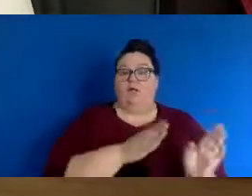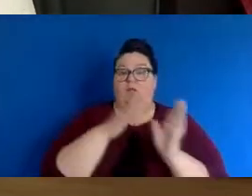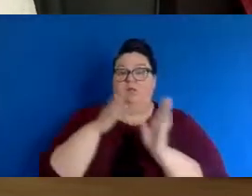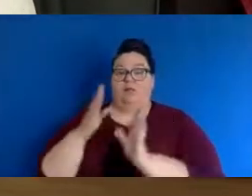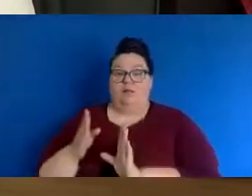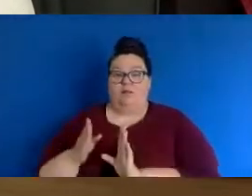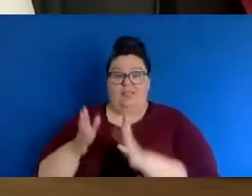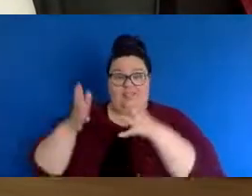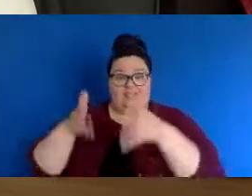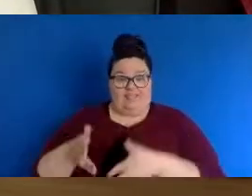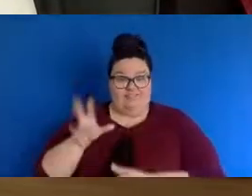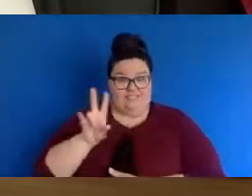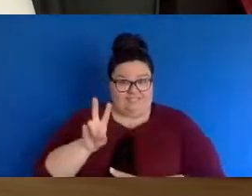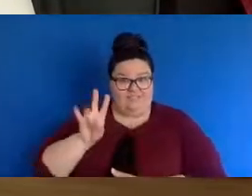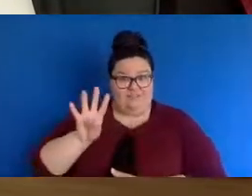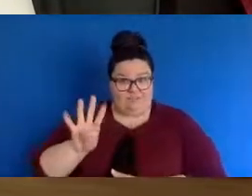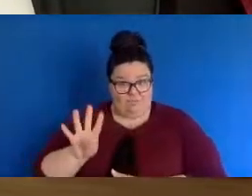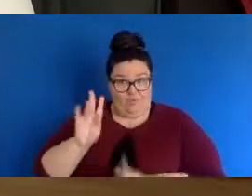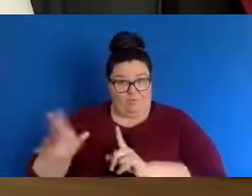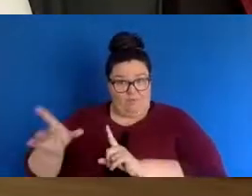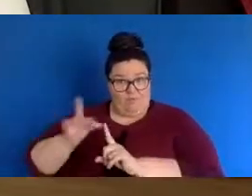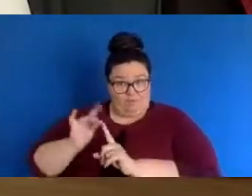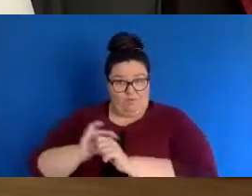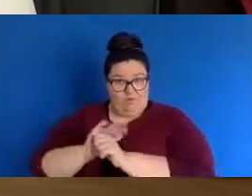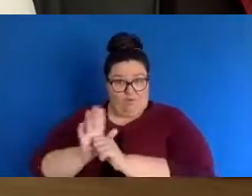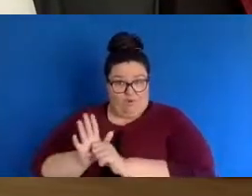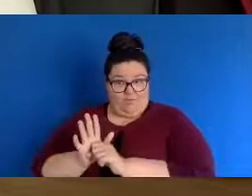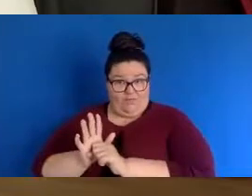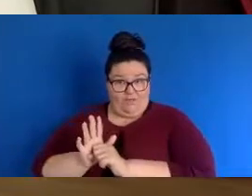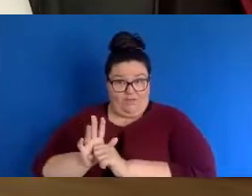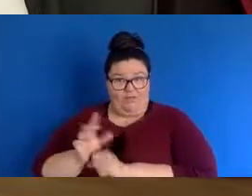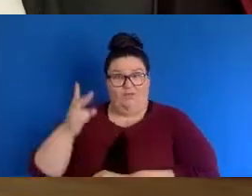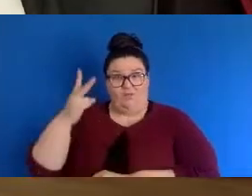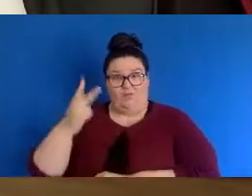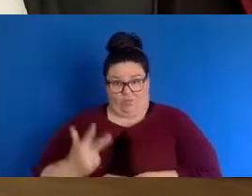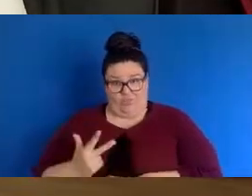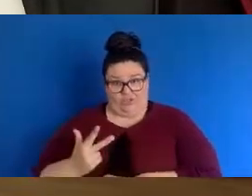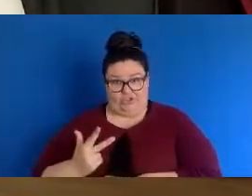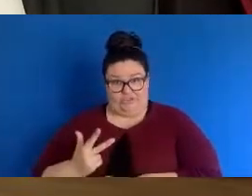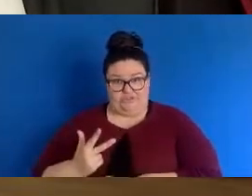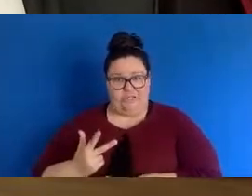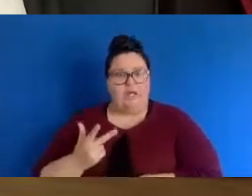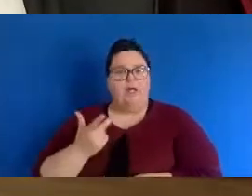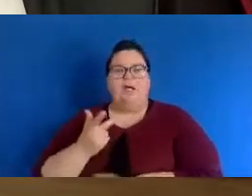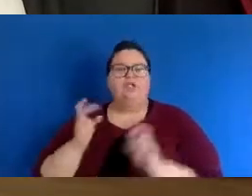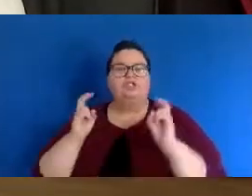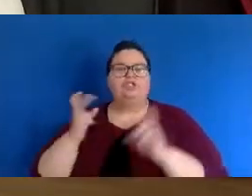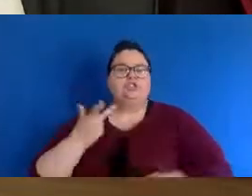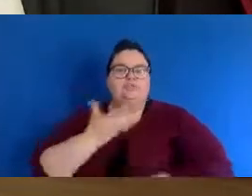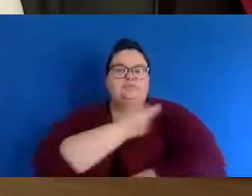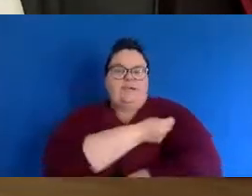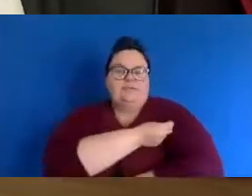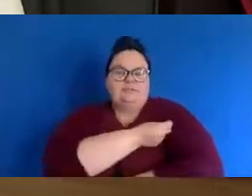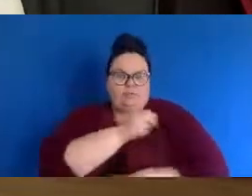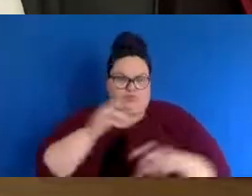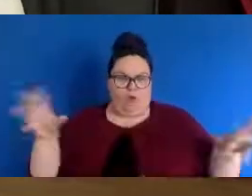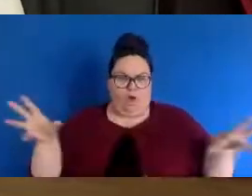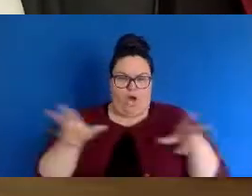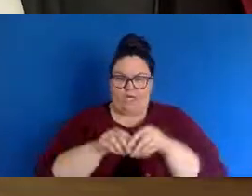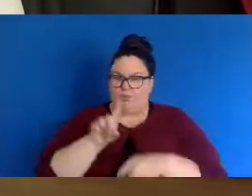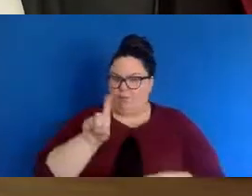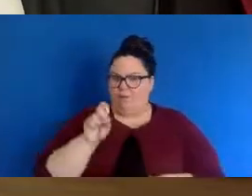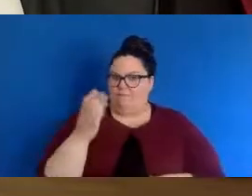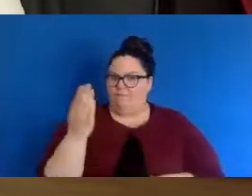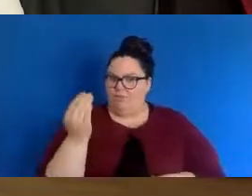The remaining 74 new cases, nearly 2/3 of the total, were in New Brunswickers who were unvaccinated at the time or